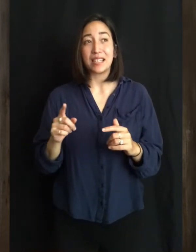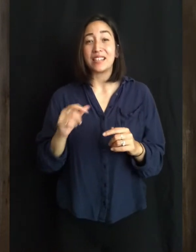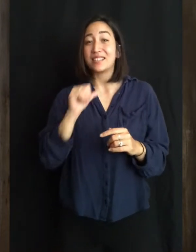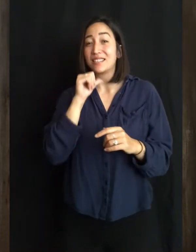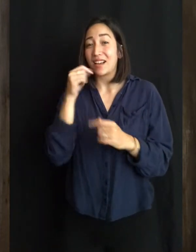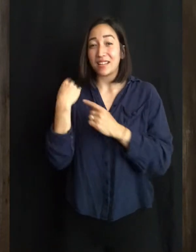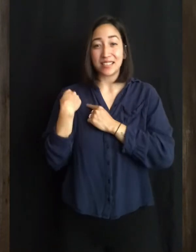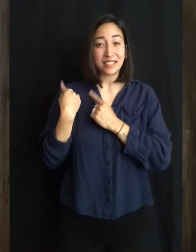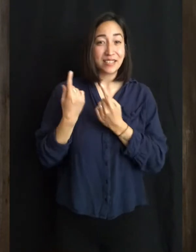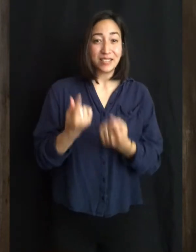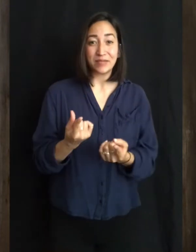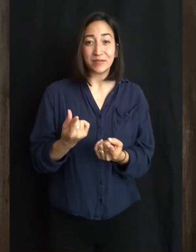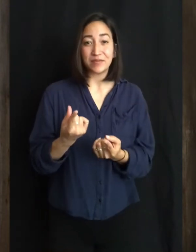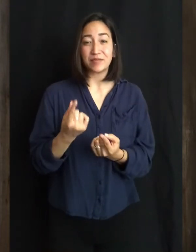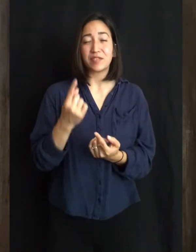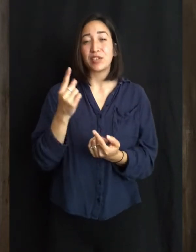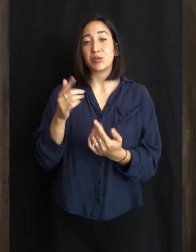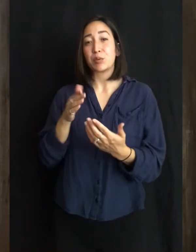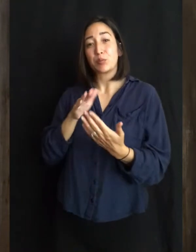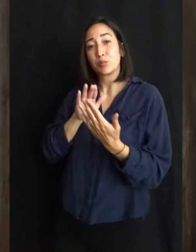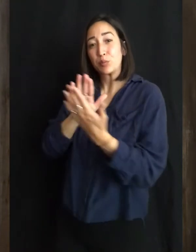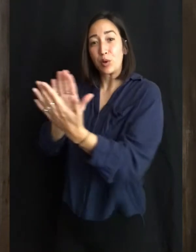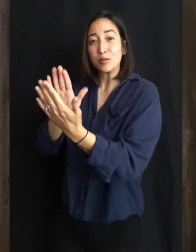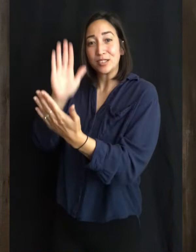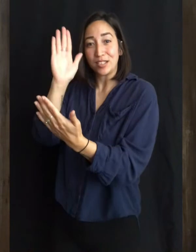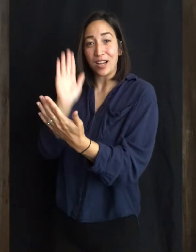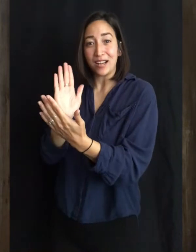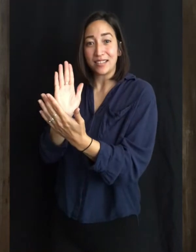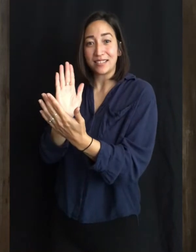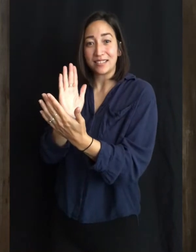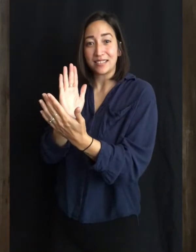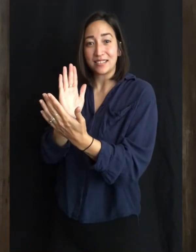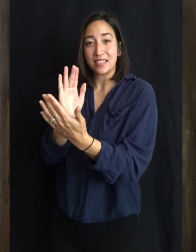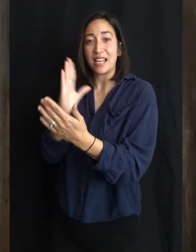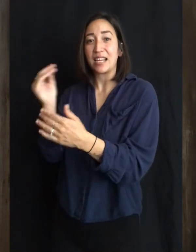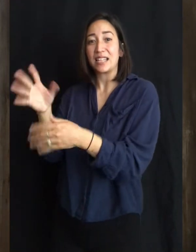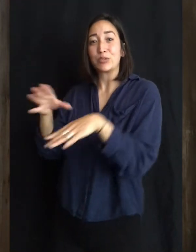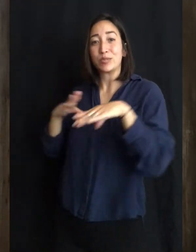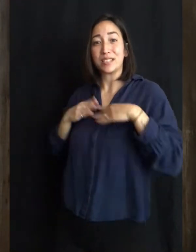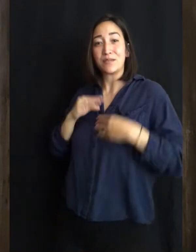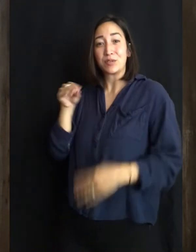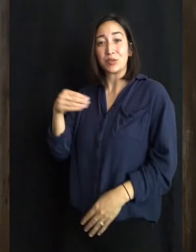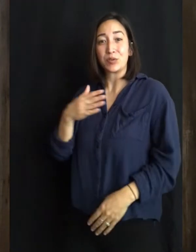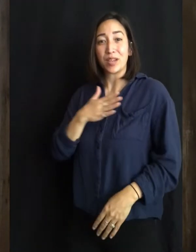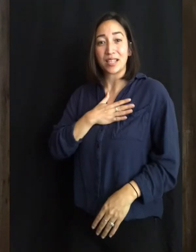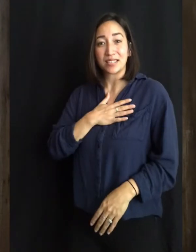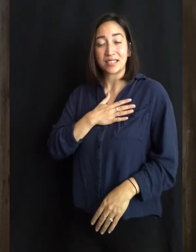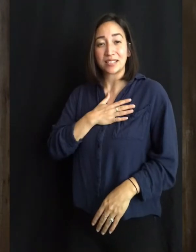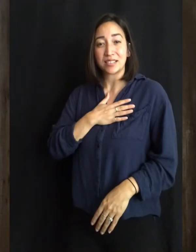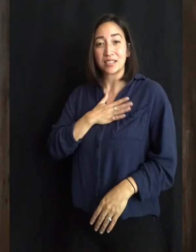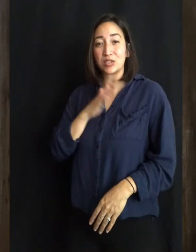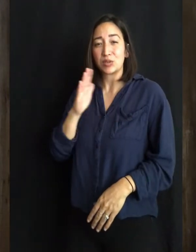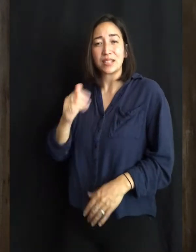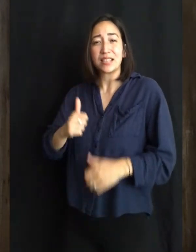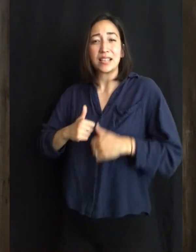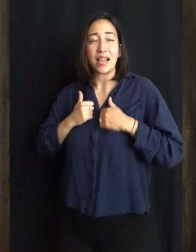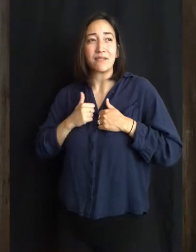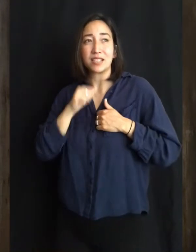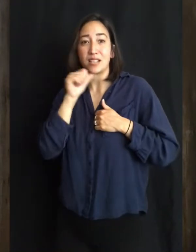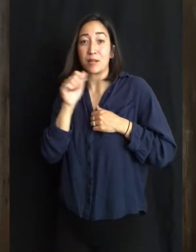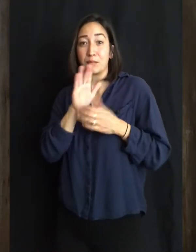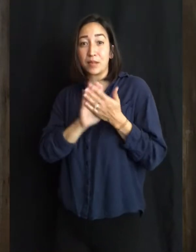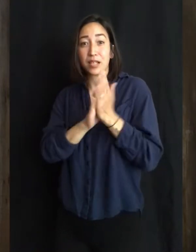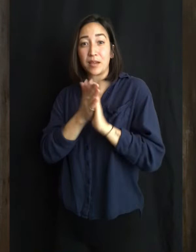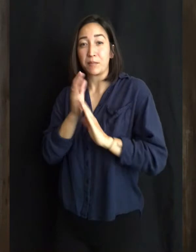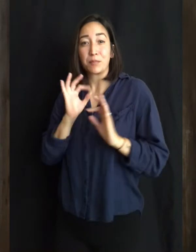come to that mercy seat and you receive God's grace, does life all of a sudden become perfect. It will not, until we're on the other